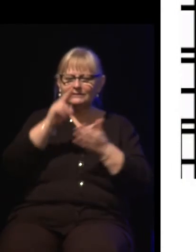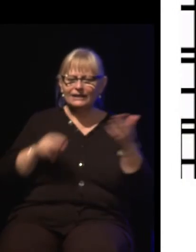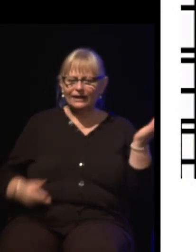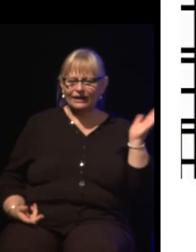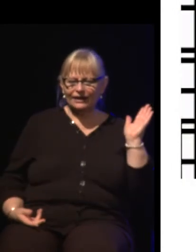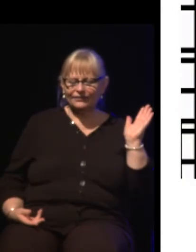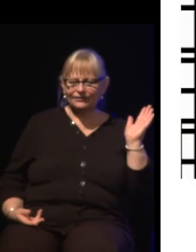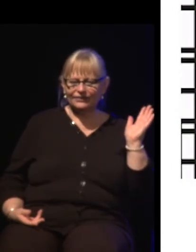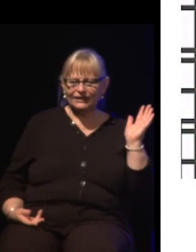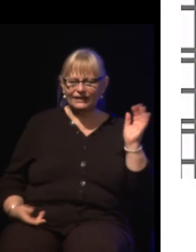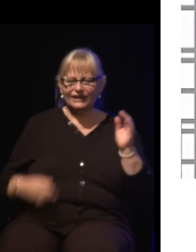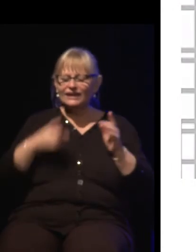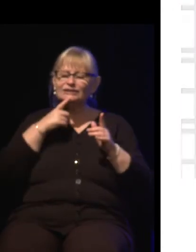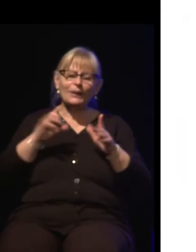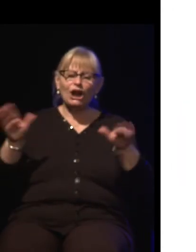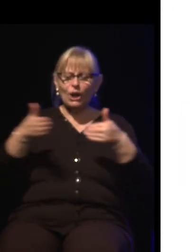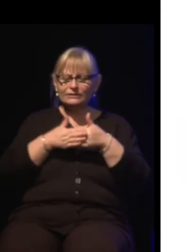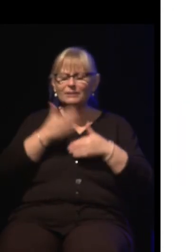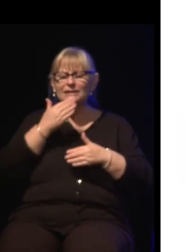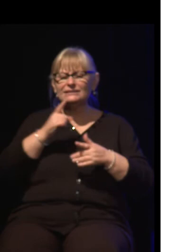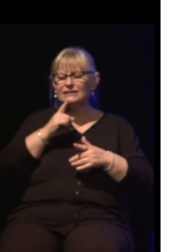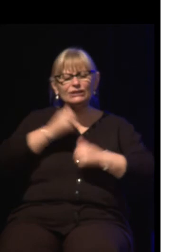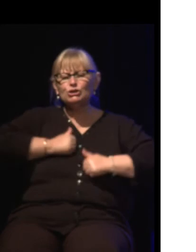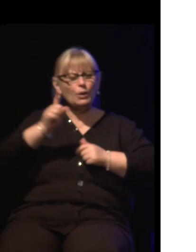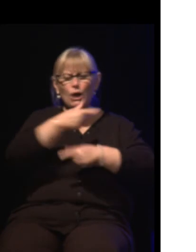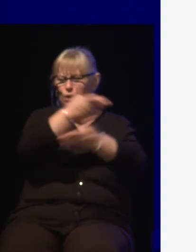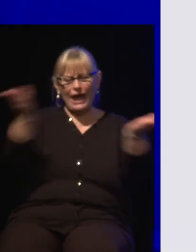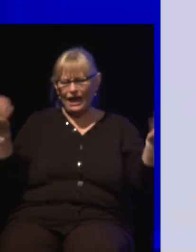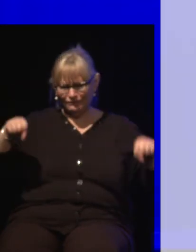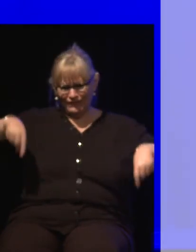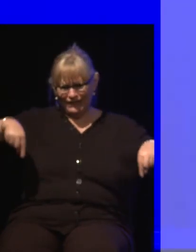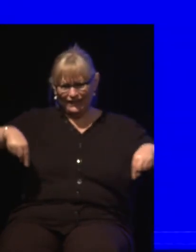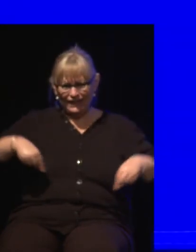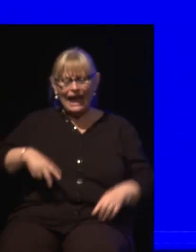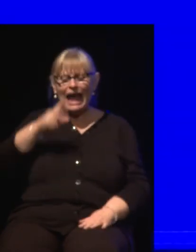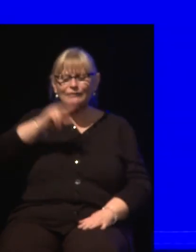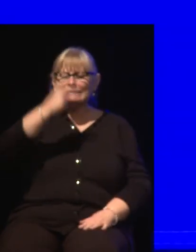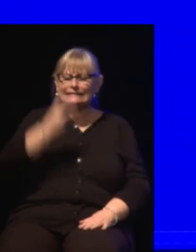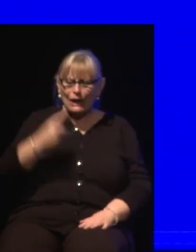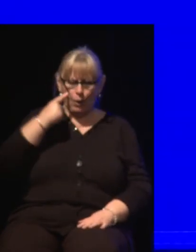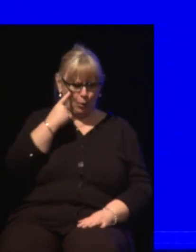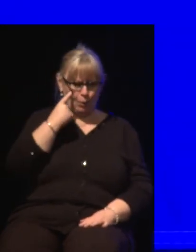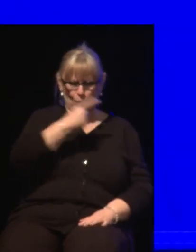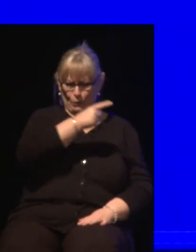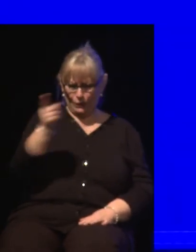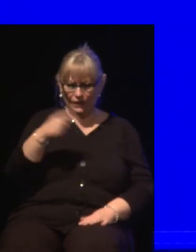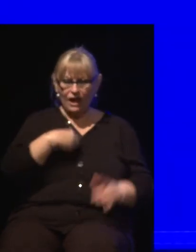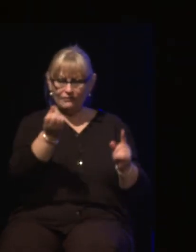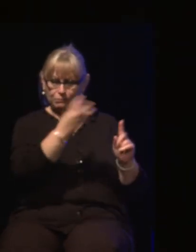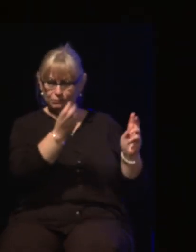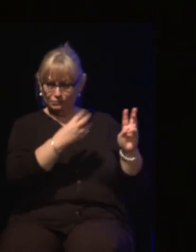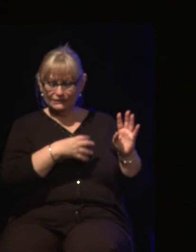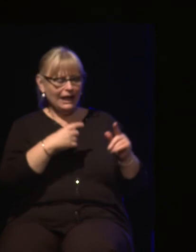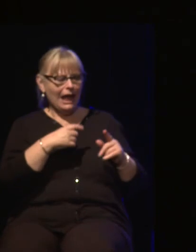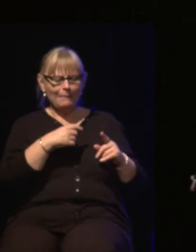So I guess in closing, I would say let's enjoy what we have. Take another look at these things. So I put up a few photos more that I've